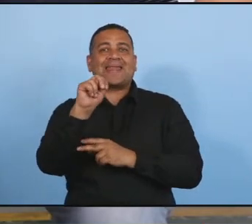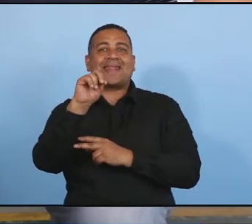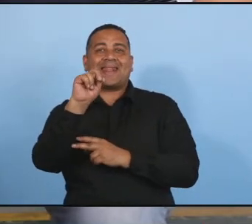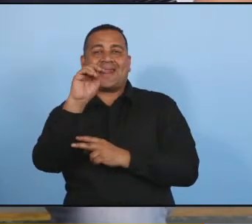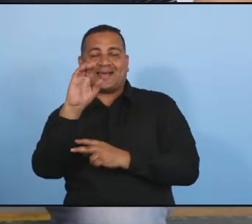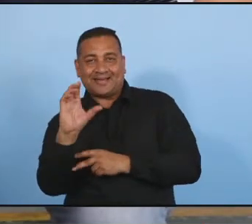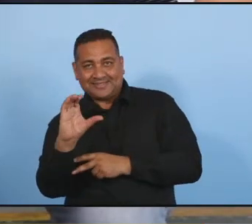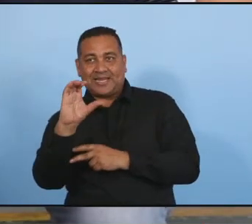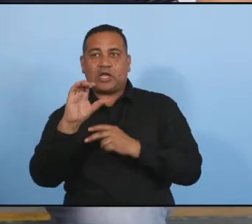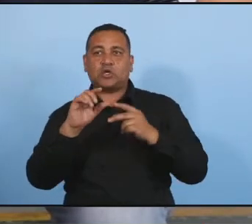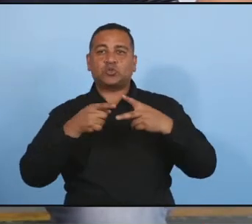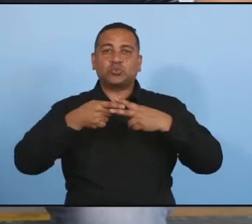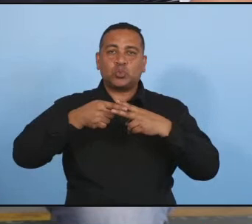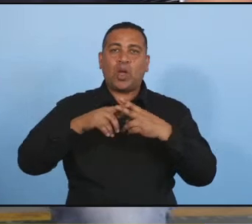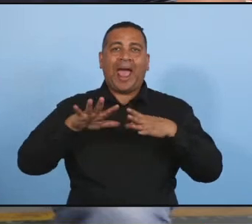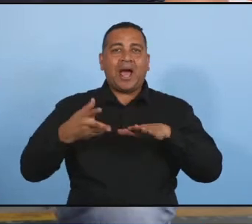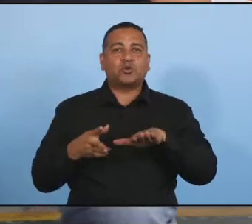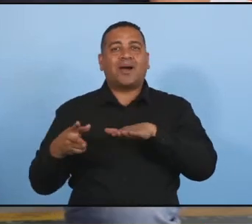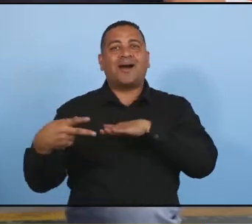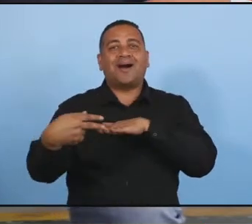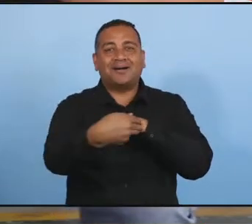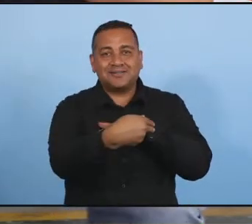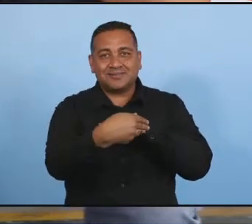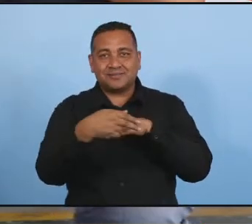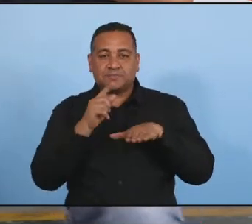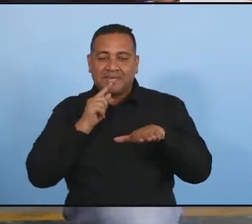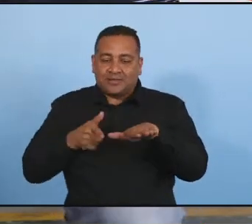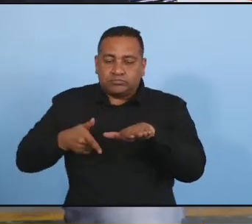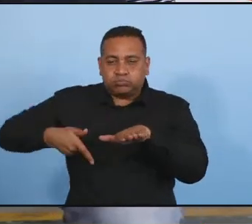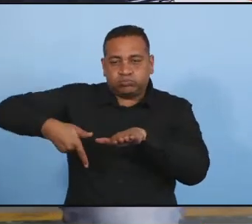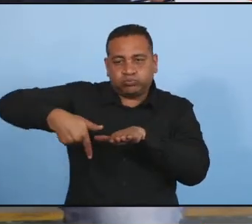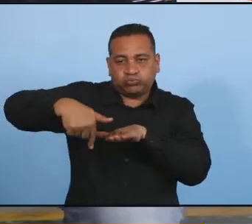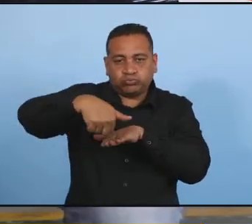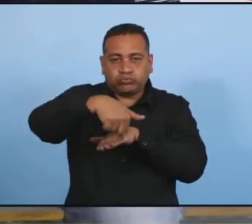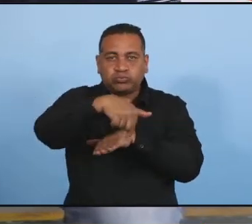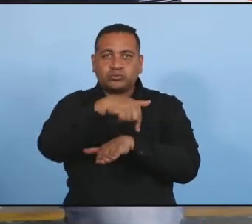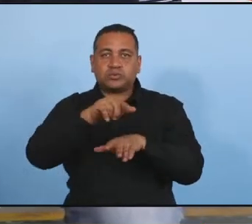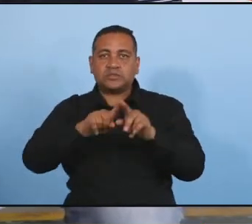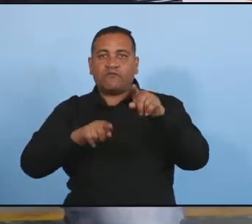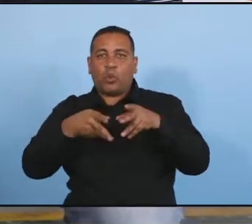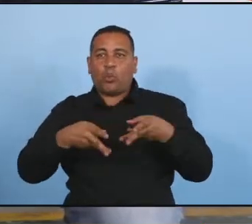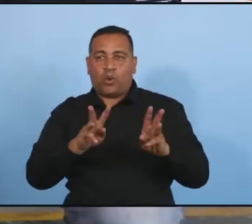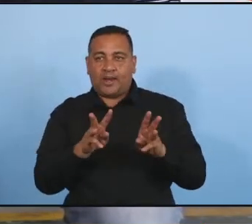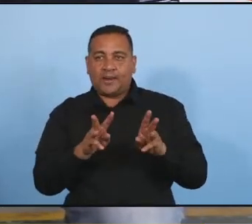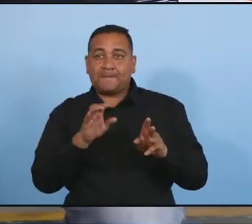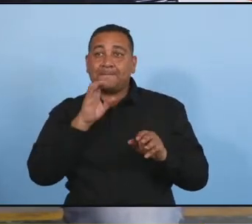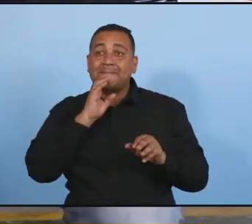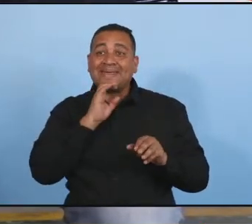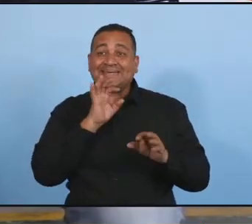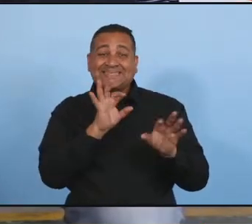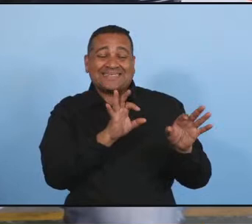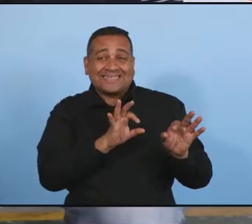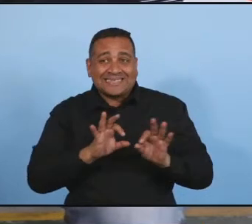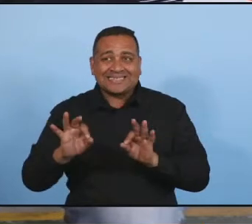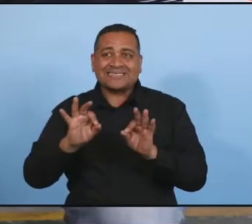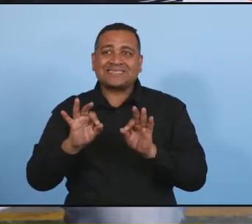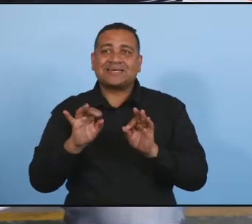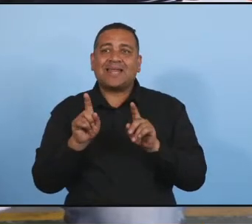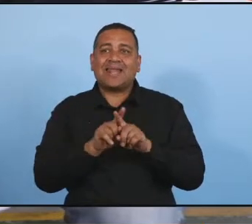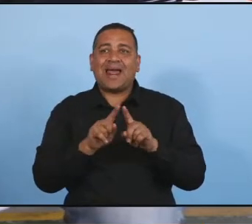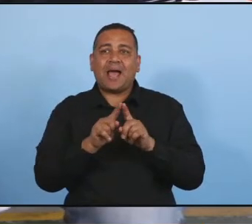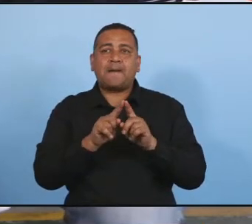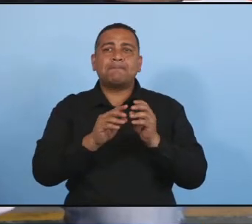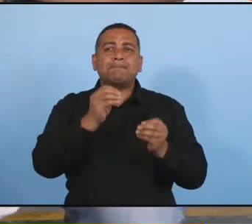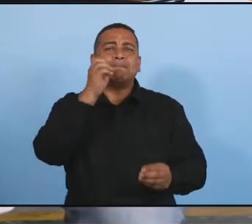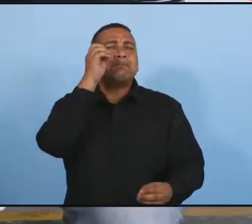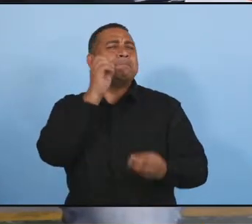cavities. So that is basically. So, I mean, this is companies, machine. this is like manufacturing anything known to man. Yeah, that's manufacturing,